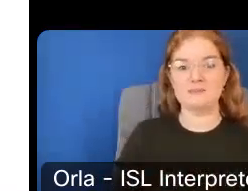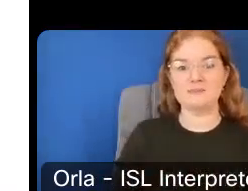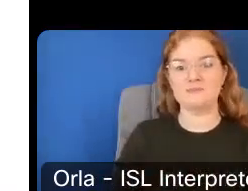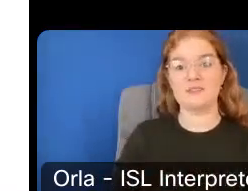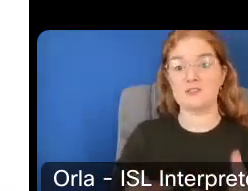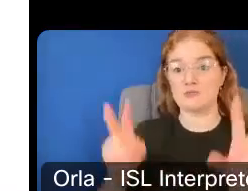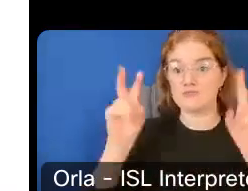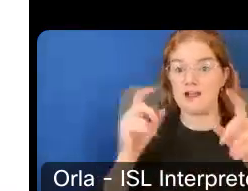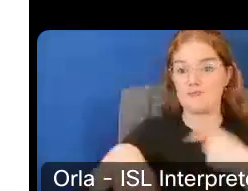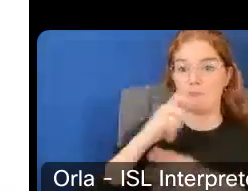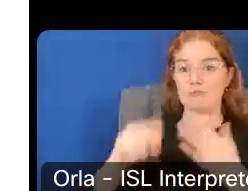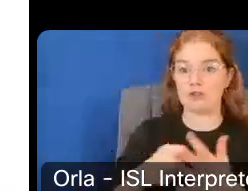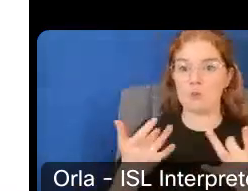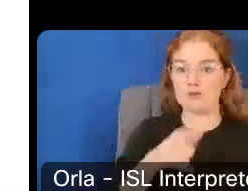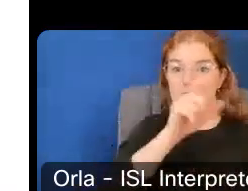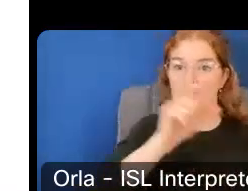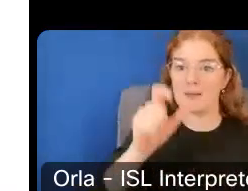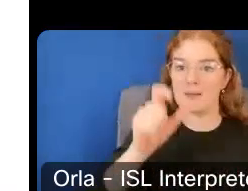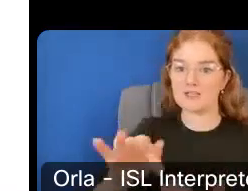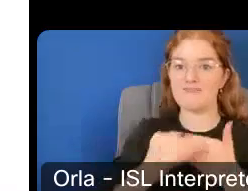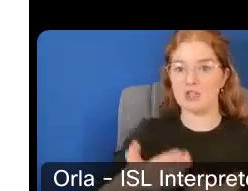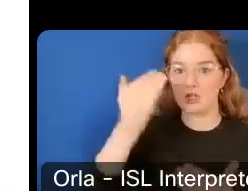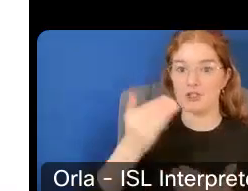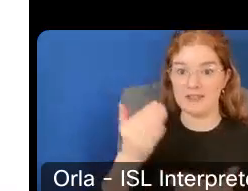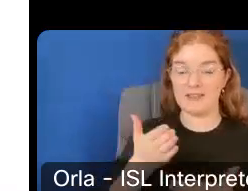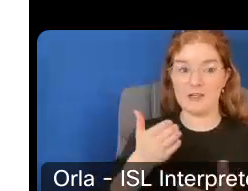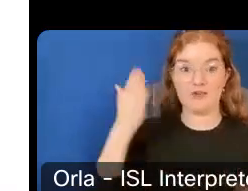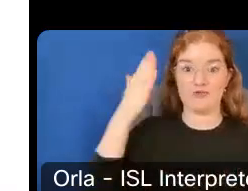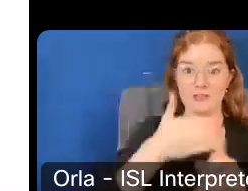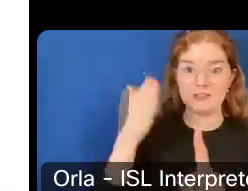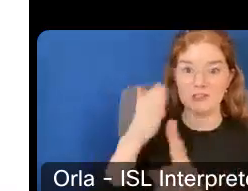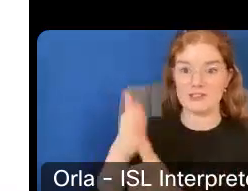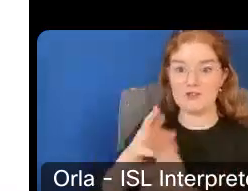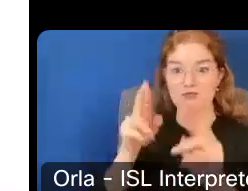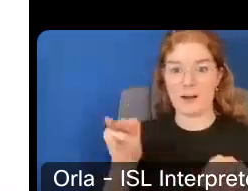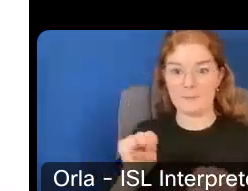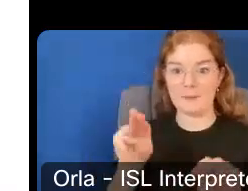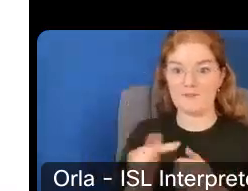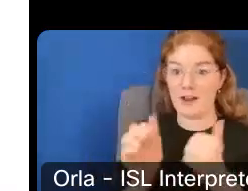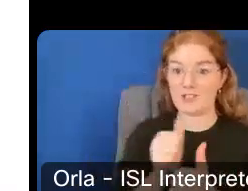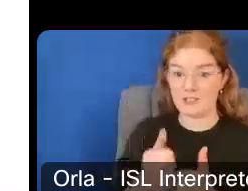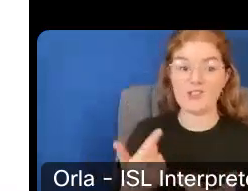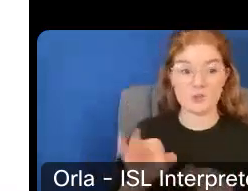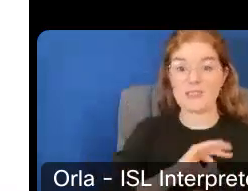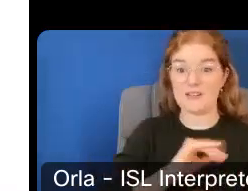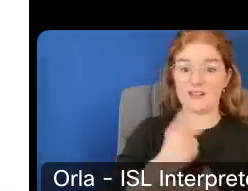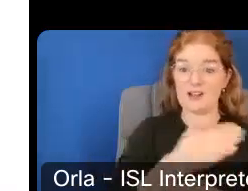the title of the project was Patient Safety Learning, Reaching the Right People for Action. And we decided from the outset that we were going to use a human-centered design